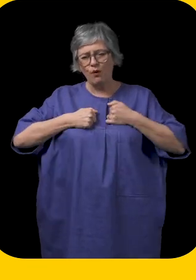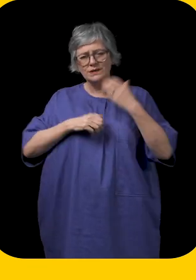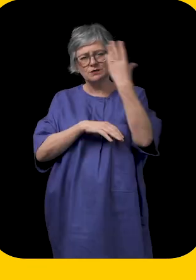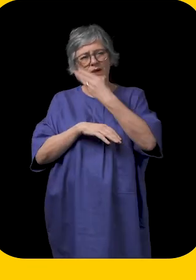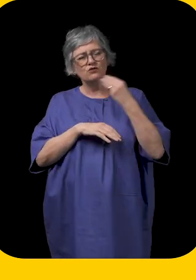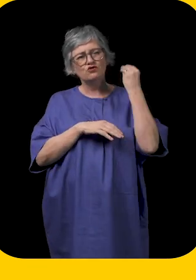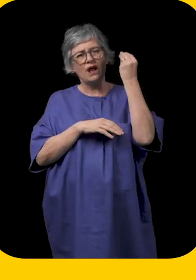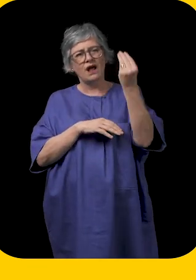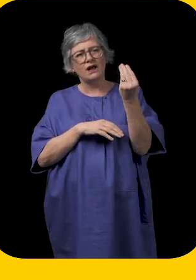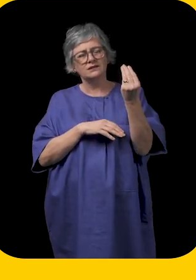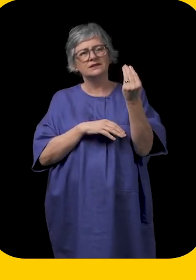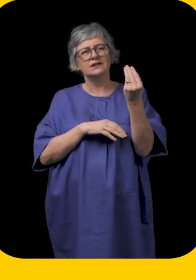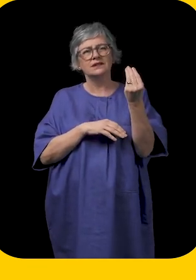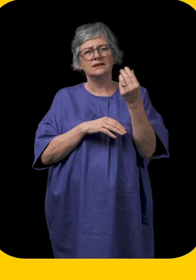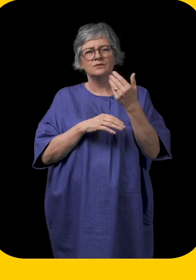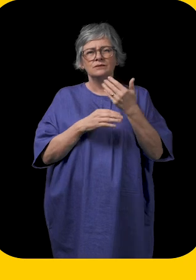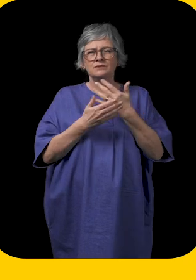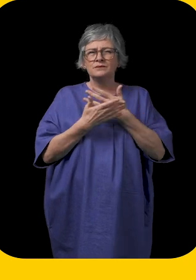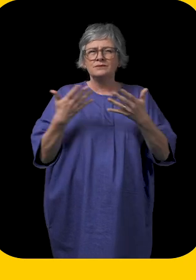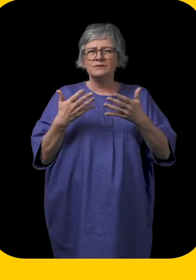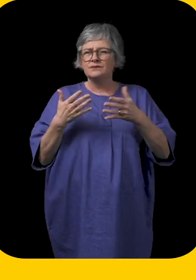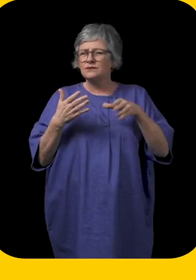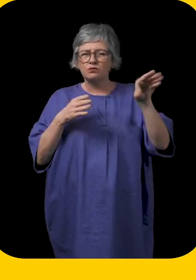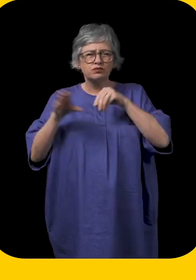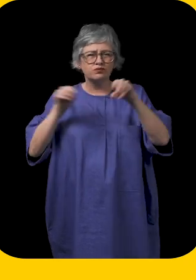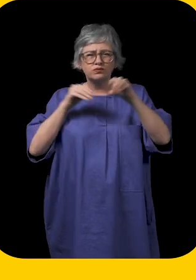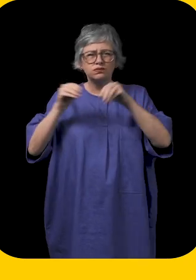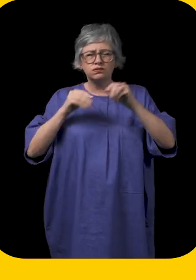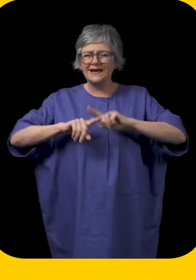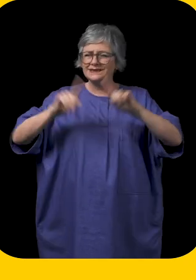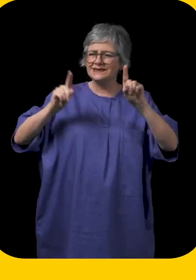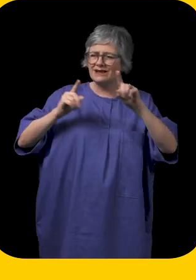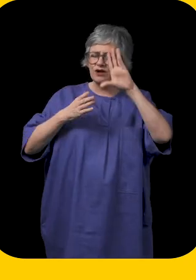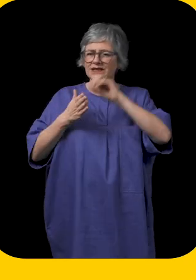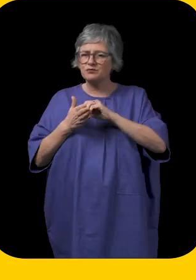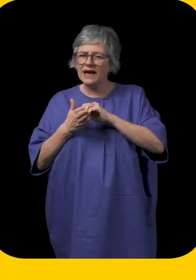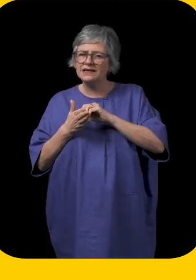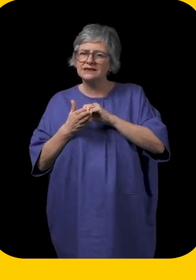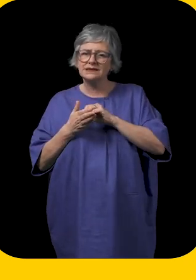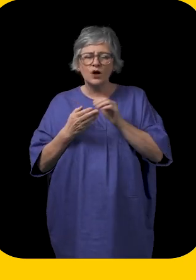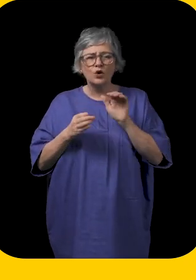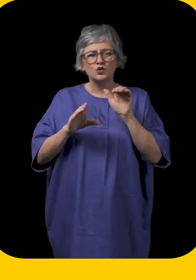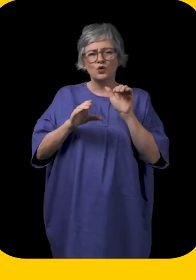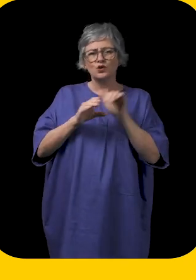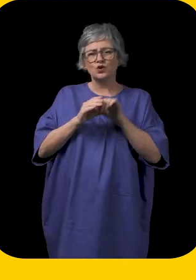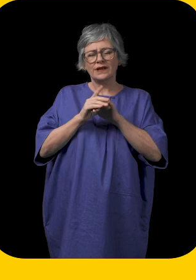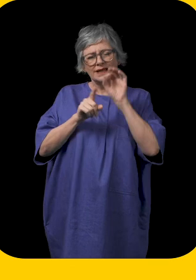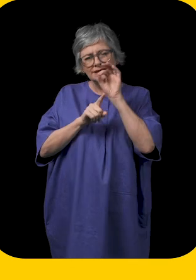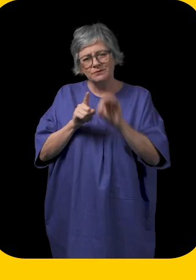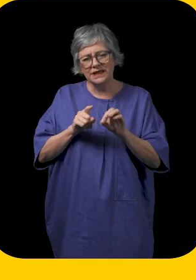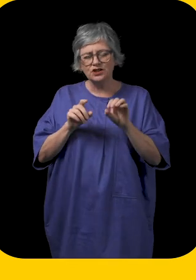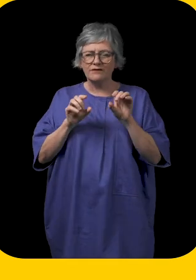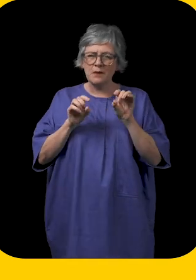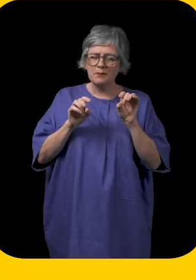own spirituality is something that I've drawn from so many different experiences, I guess, and brought into me, including